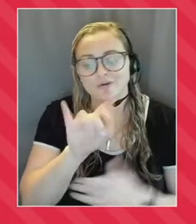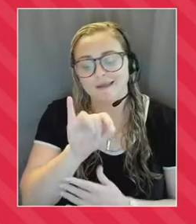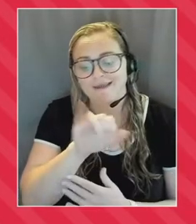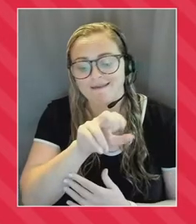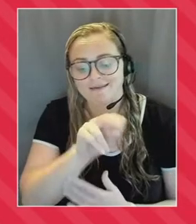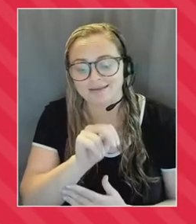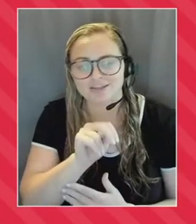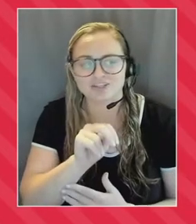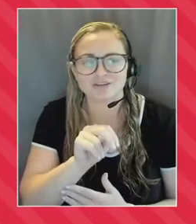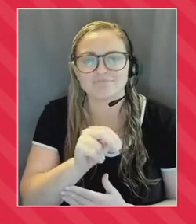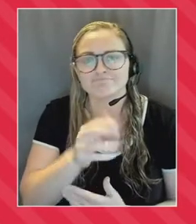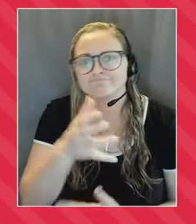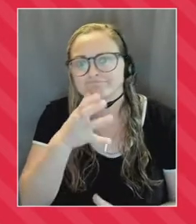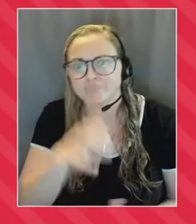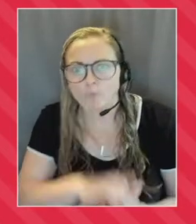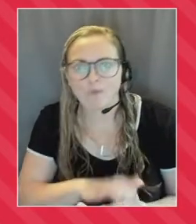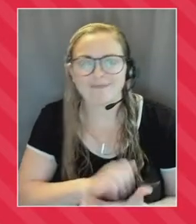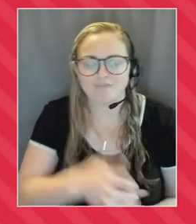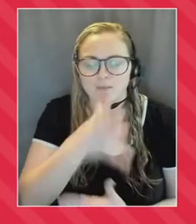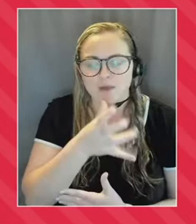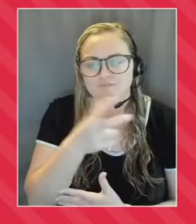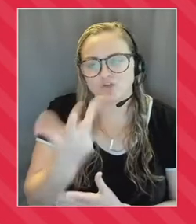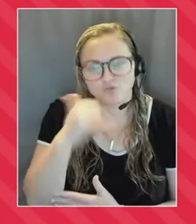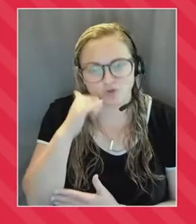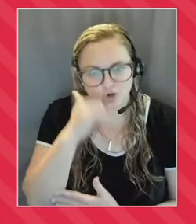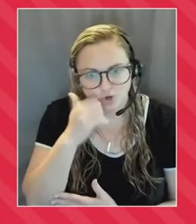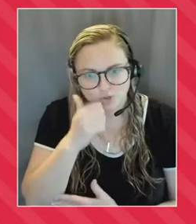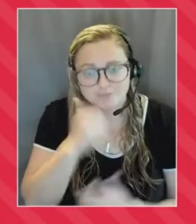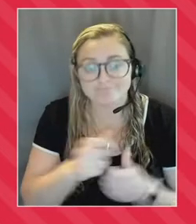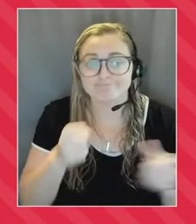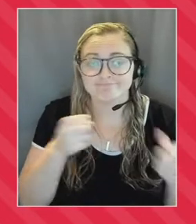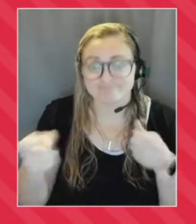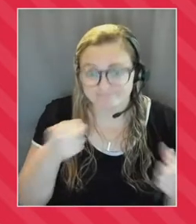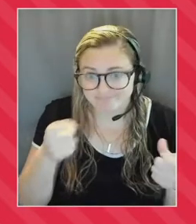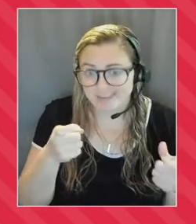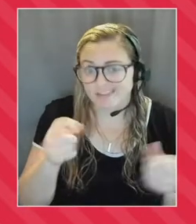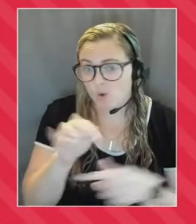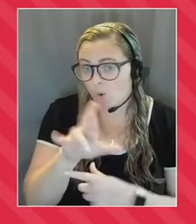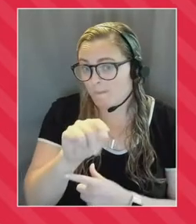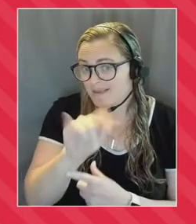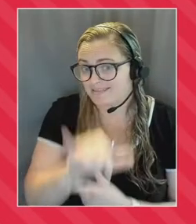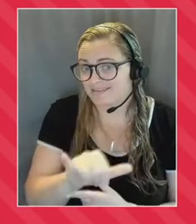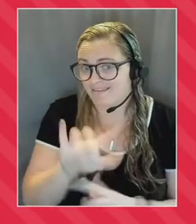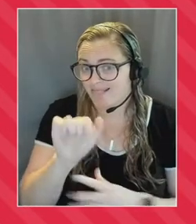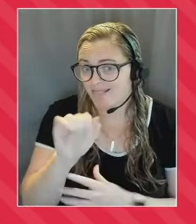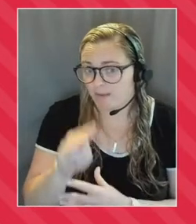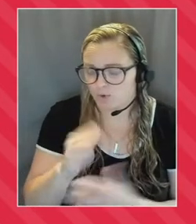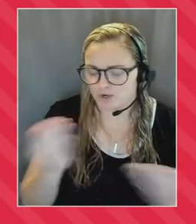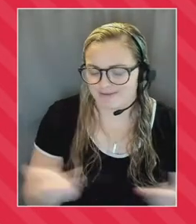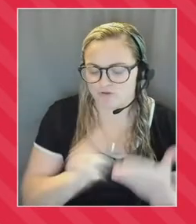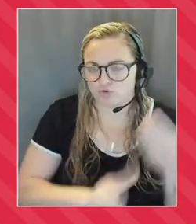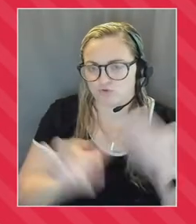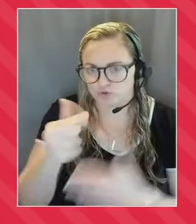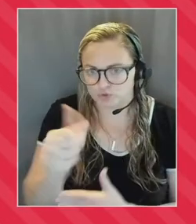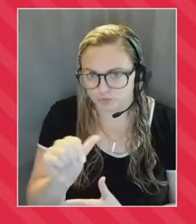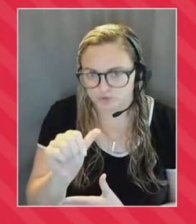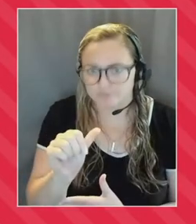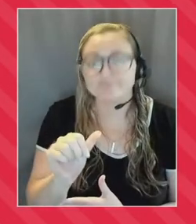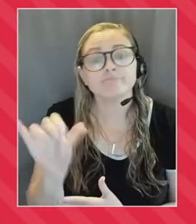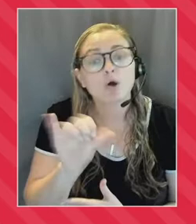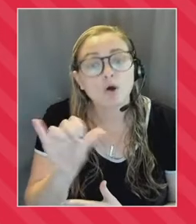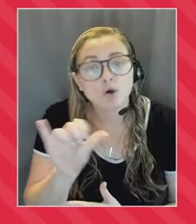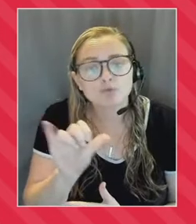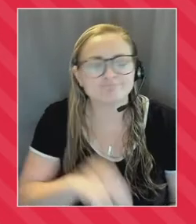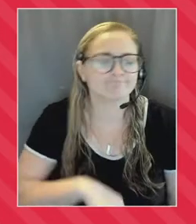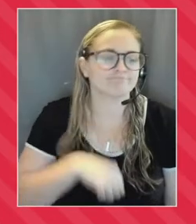darling girls. I direct the Childhood Obesity Prevention Laboratory at the University of Georgia. I'm also a